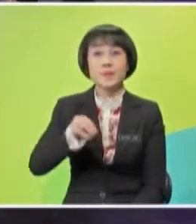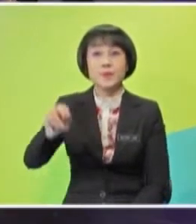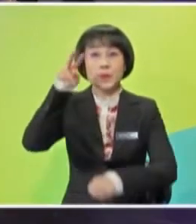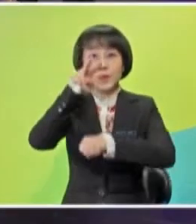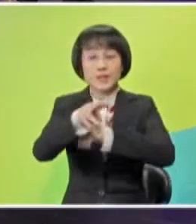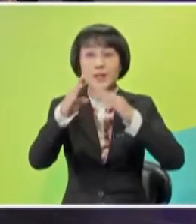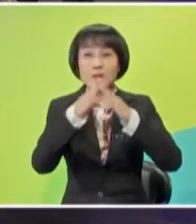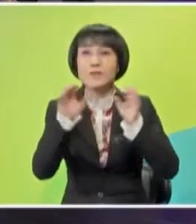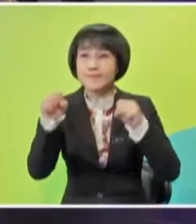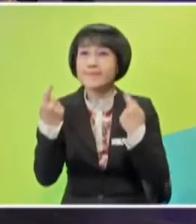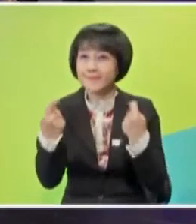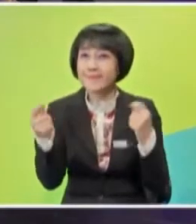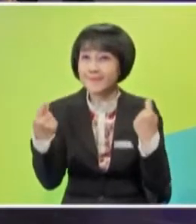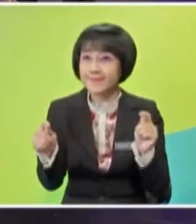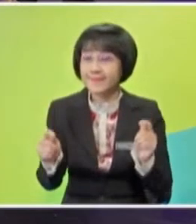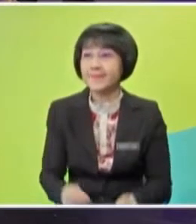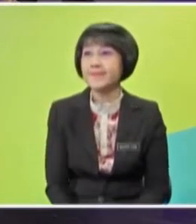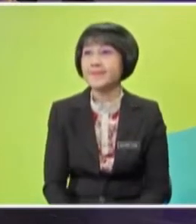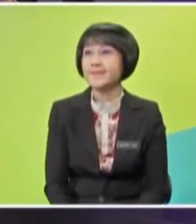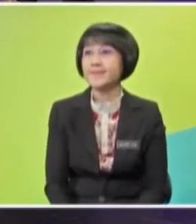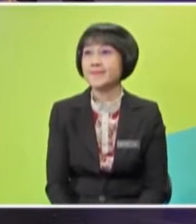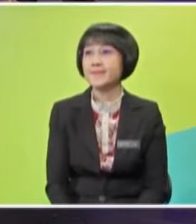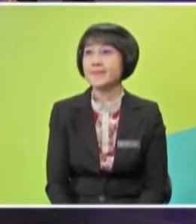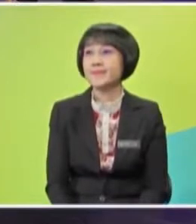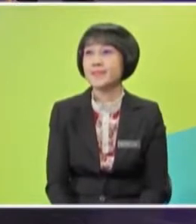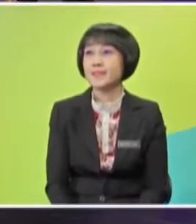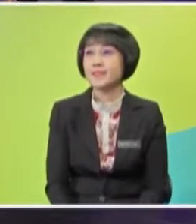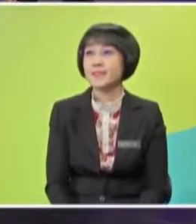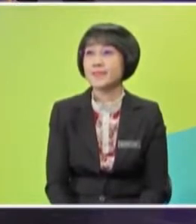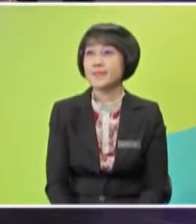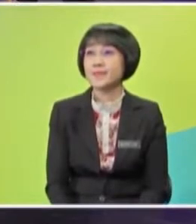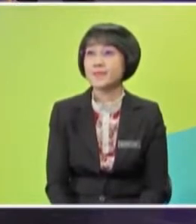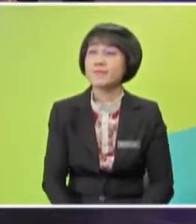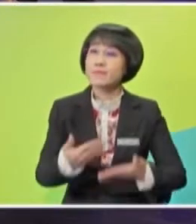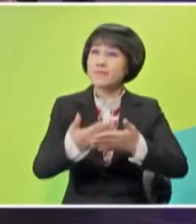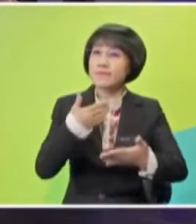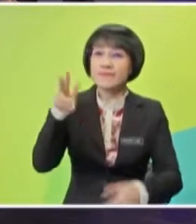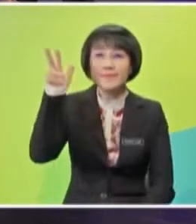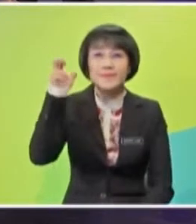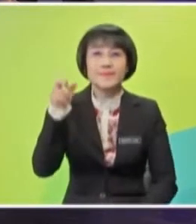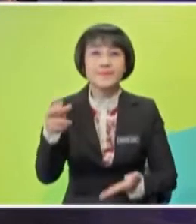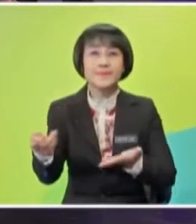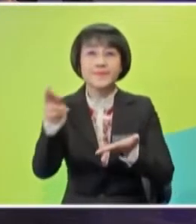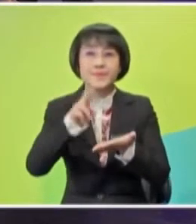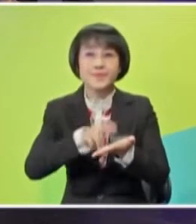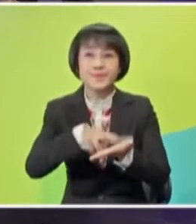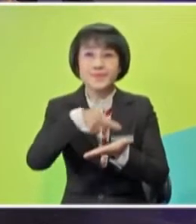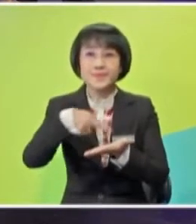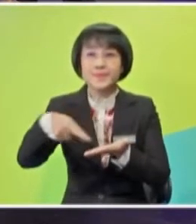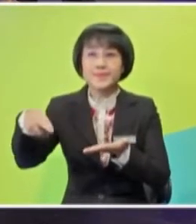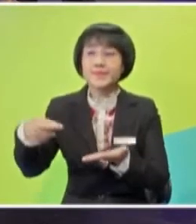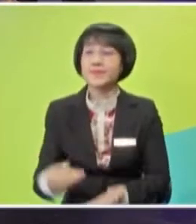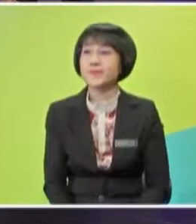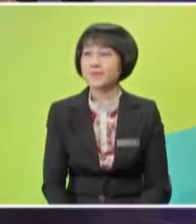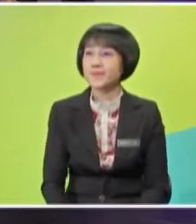well, you can give it a try. Yes. And maybe we can, because this is before we listen to the audio, right? So the you have recording. some time to kind of guess like your